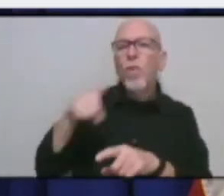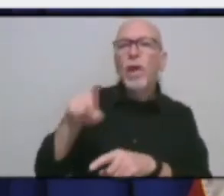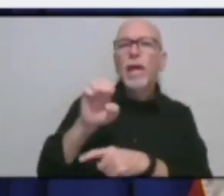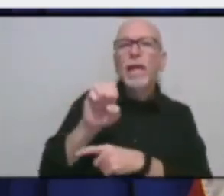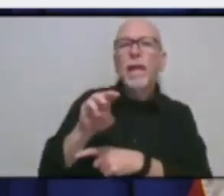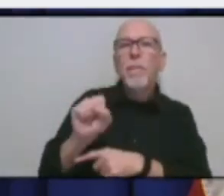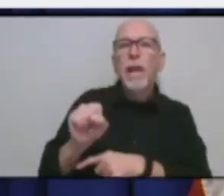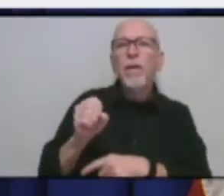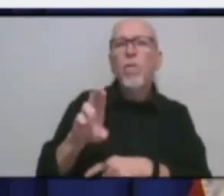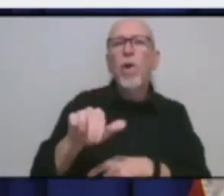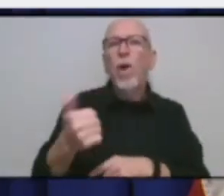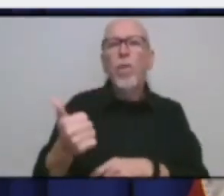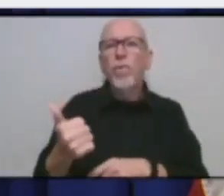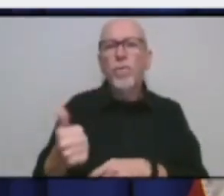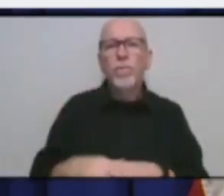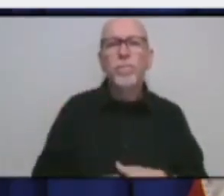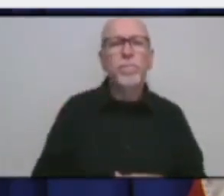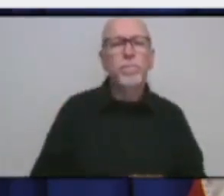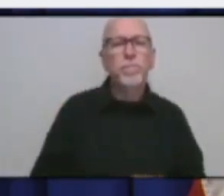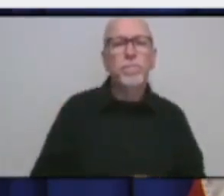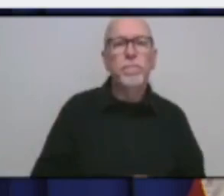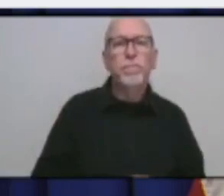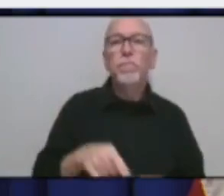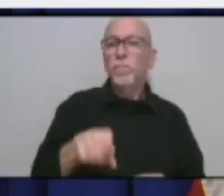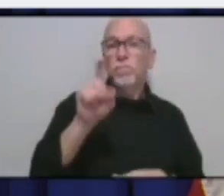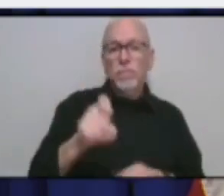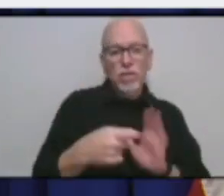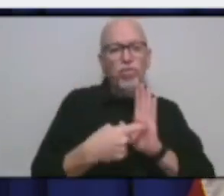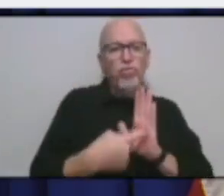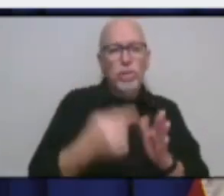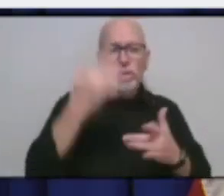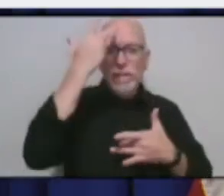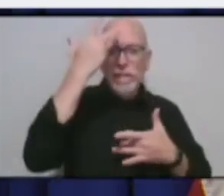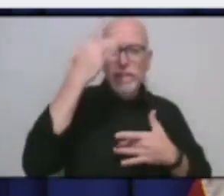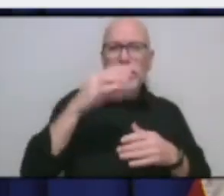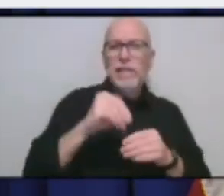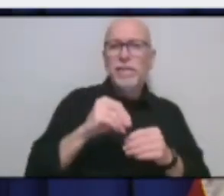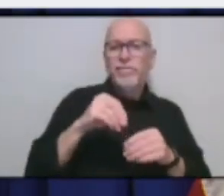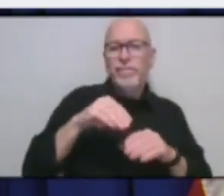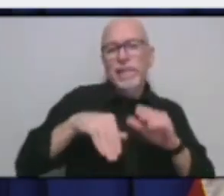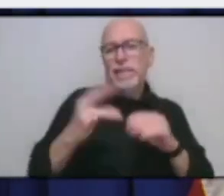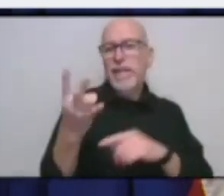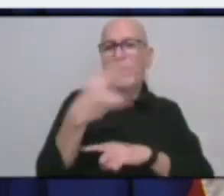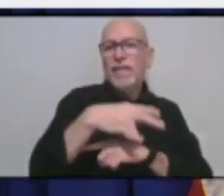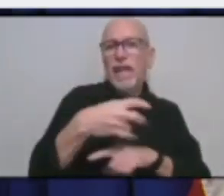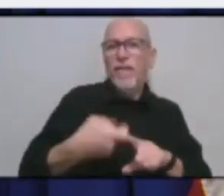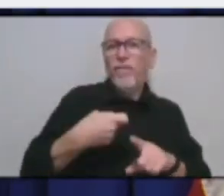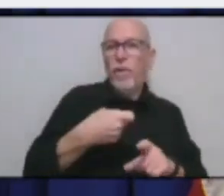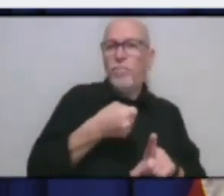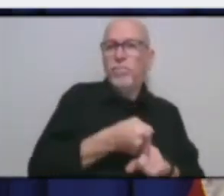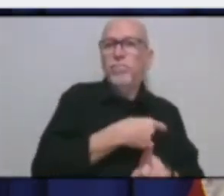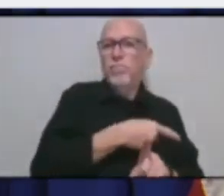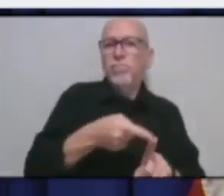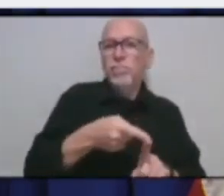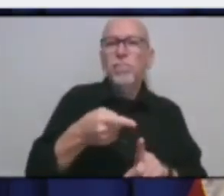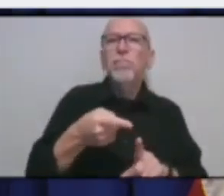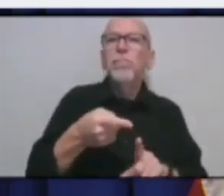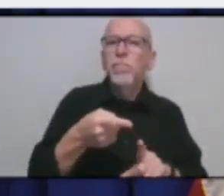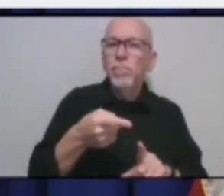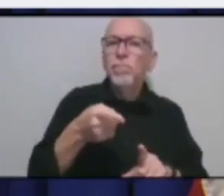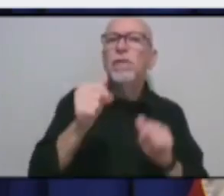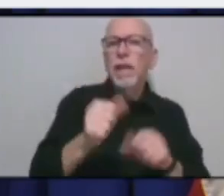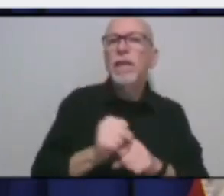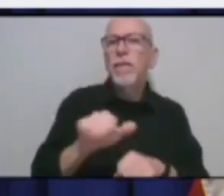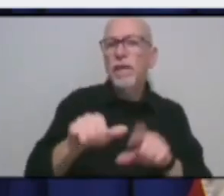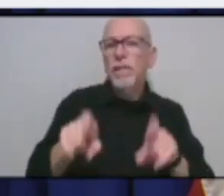entities. You must be symptomatic and within 7 days of onset to meet the criteria to receive these tests. These tests